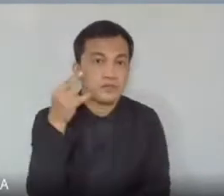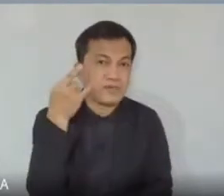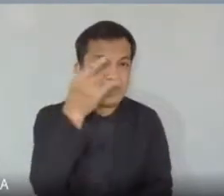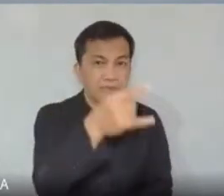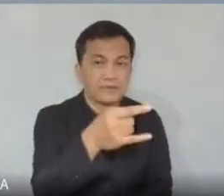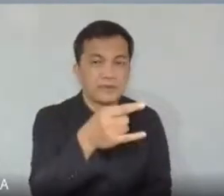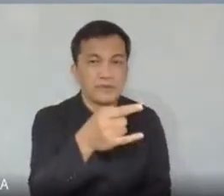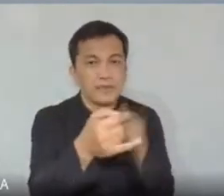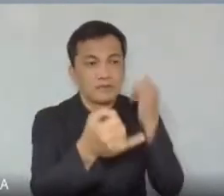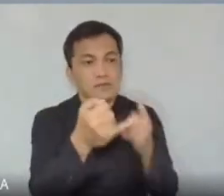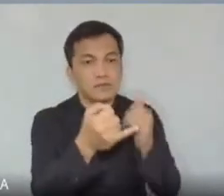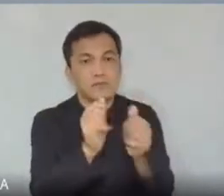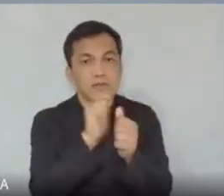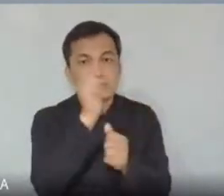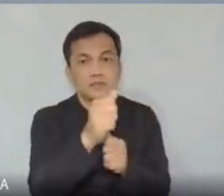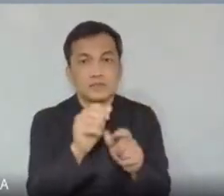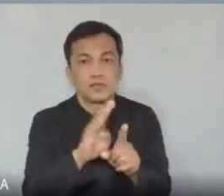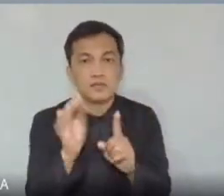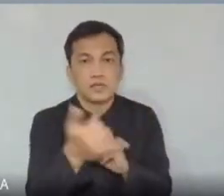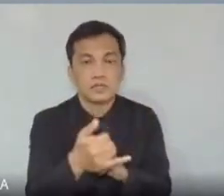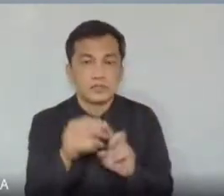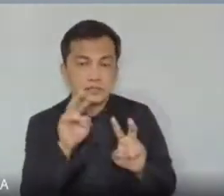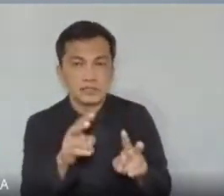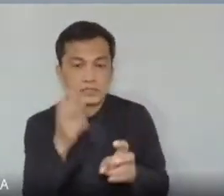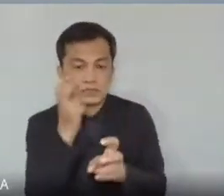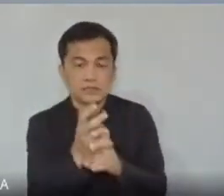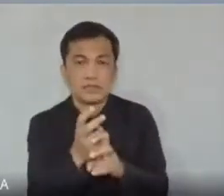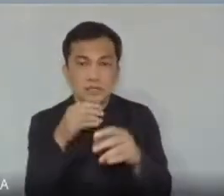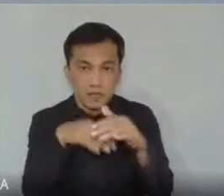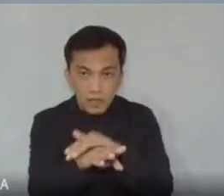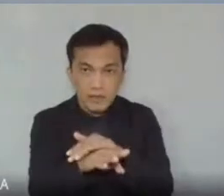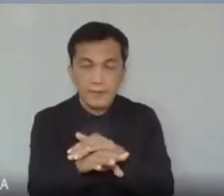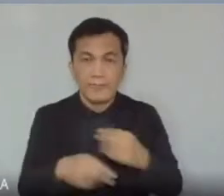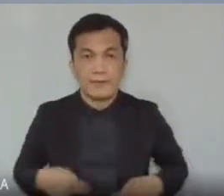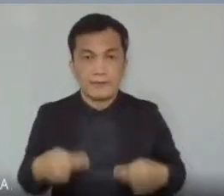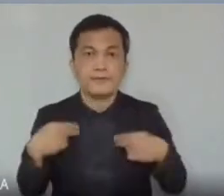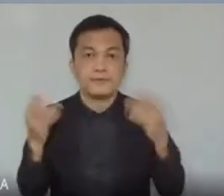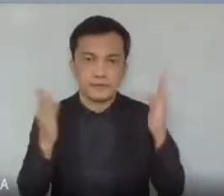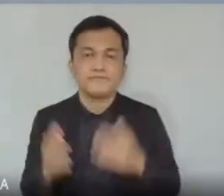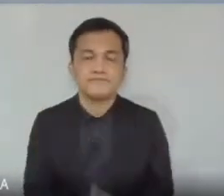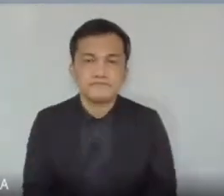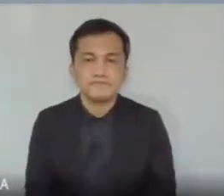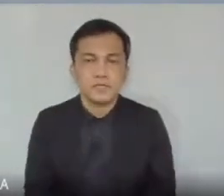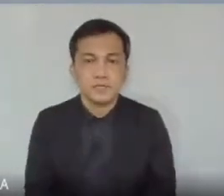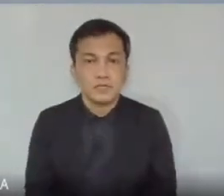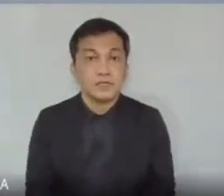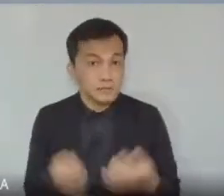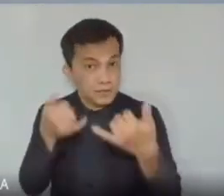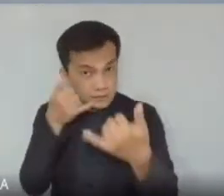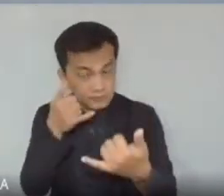placed in areas wherein our specialists cannot reach them. And these hospitals can only be managed by our